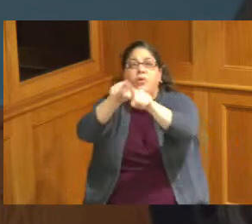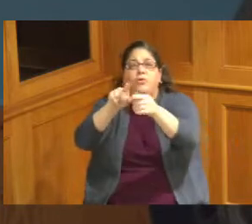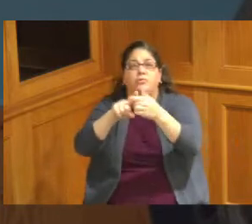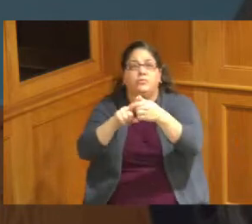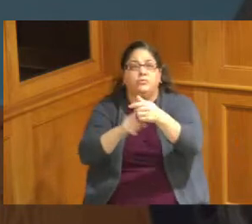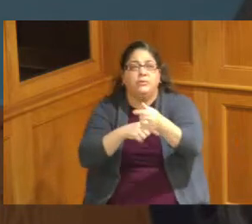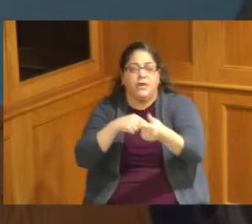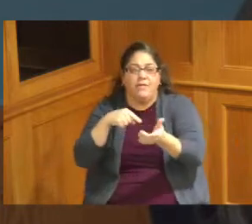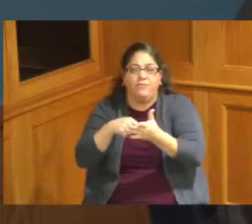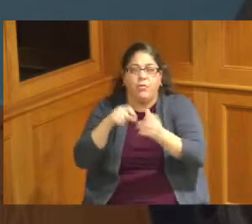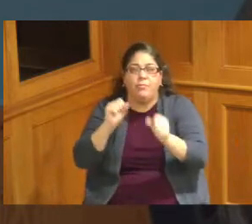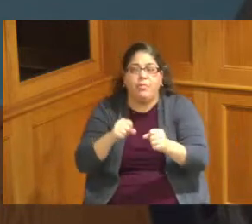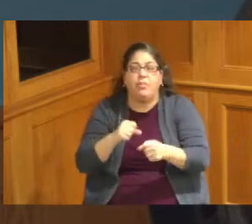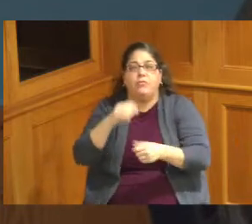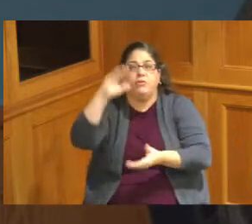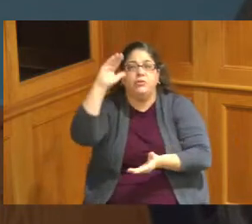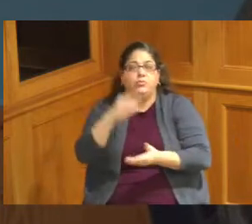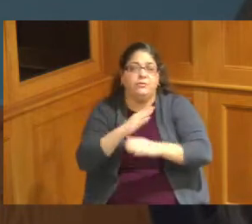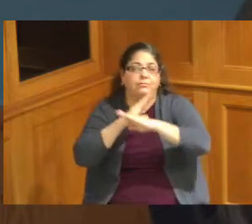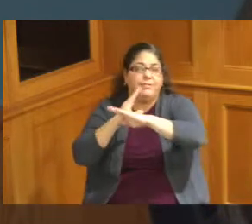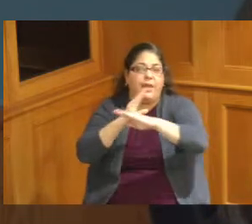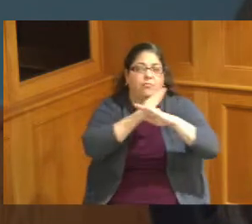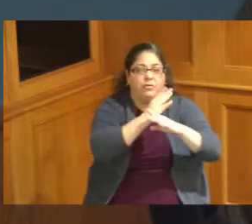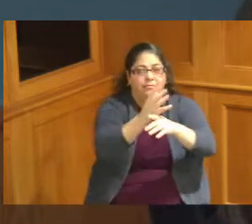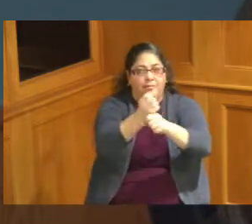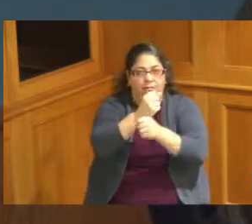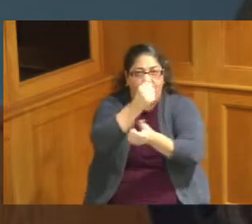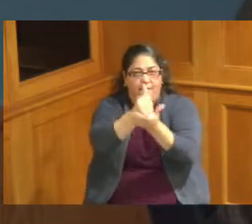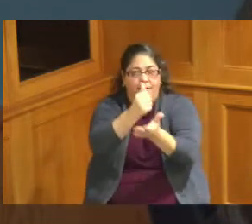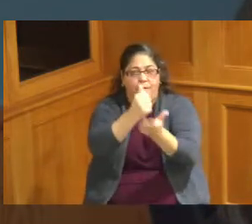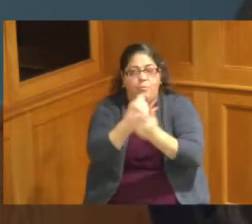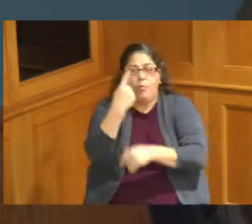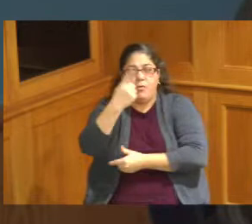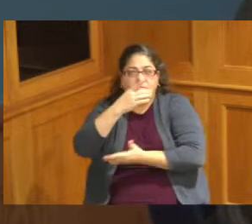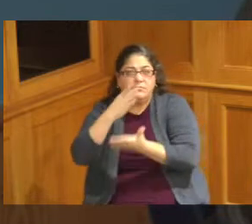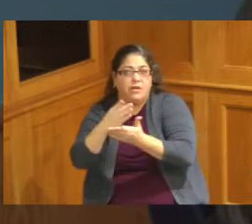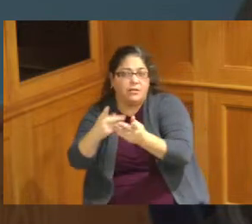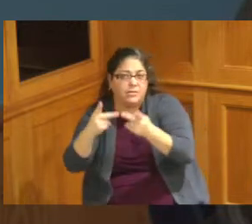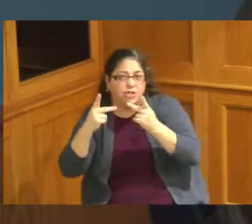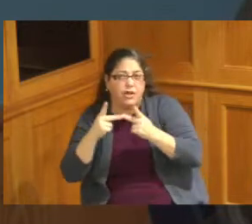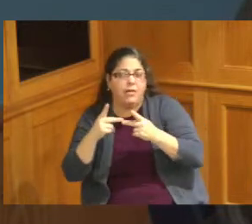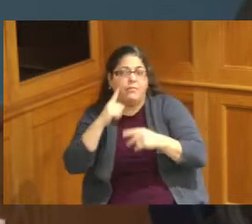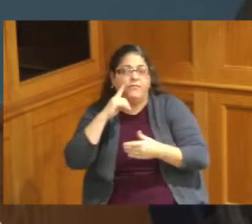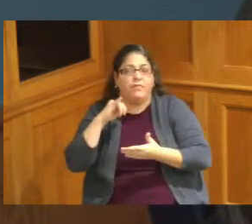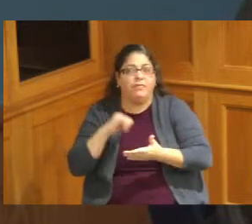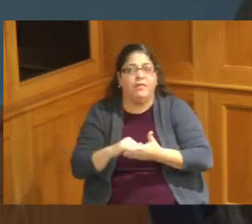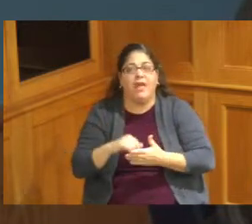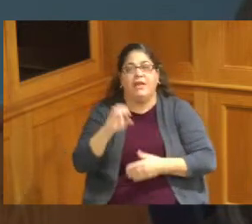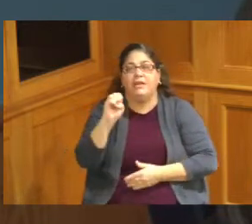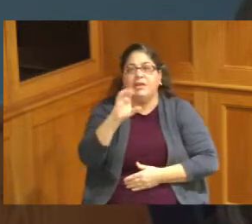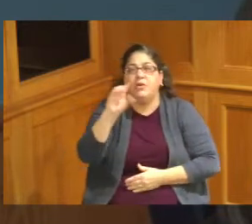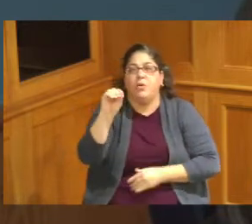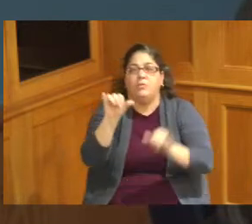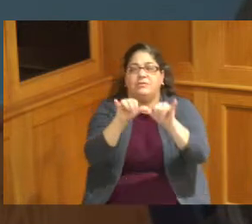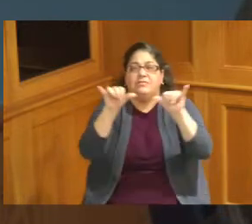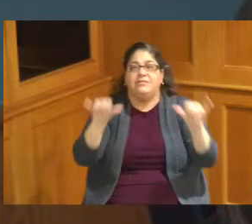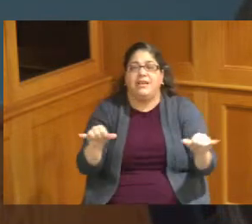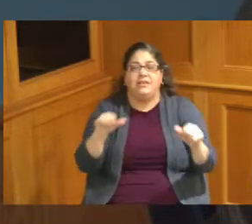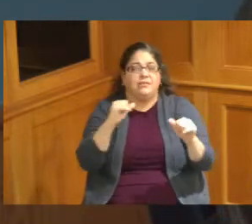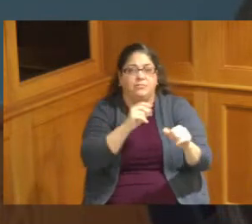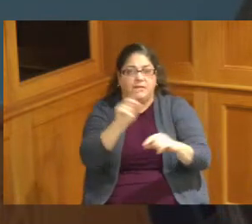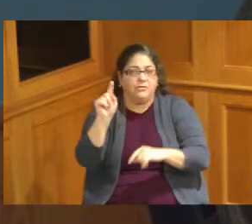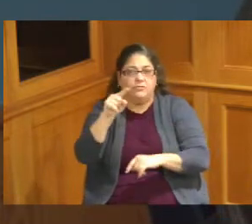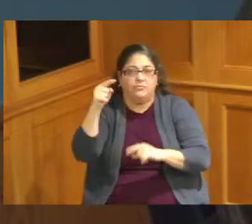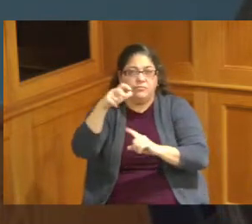affordable. I've reduced the barriers. They've got help. There's a one-stop. We've got an ecosystem that's second to